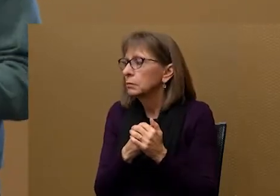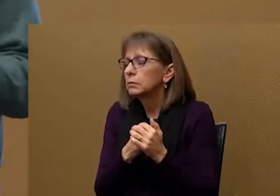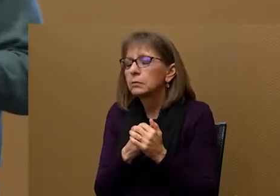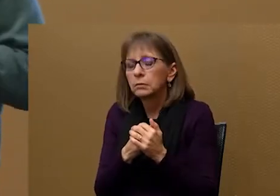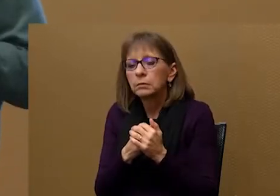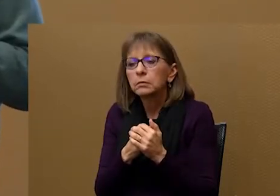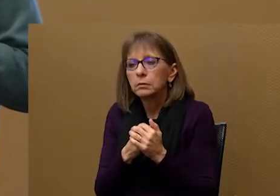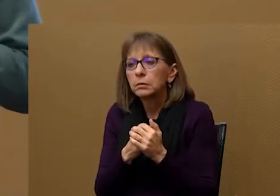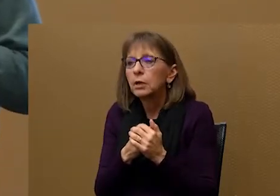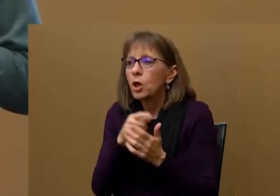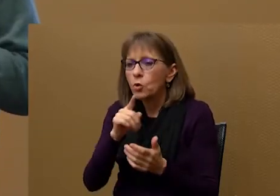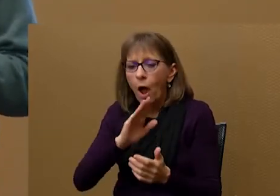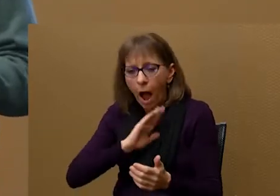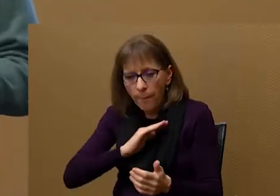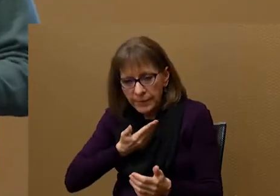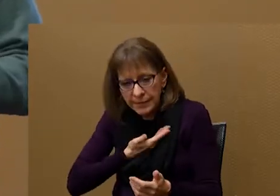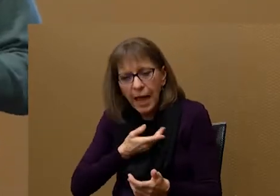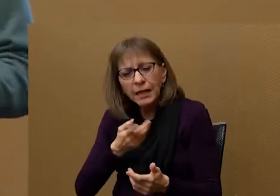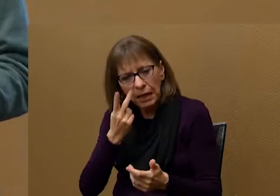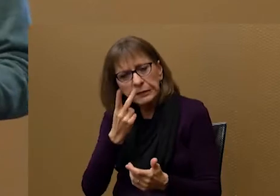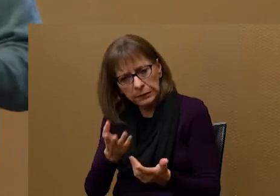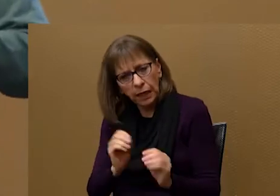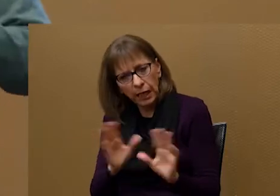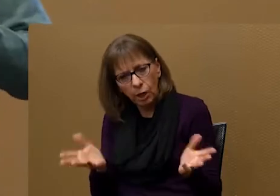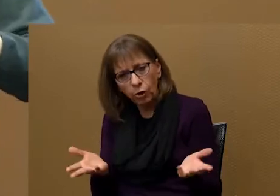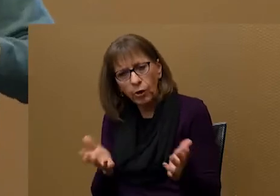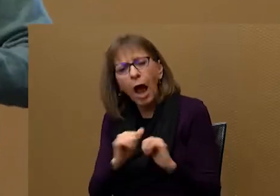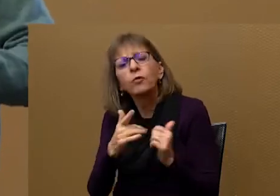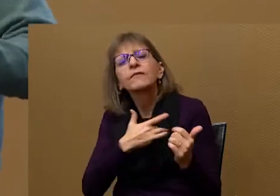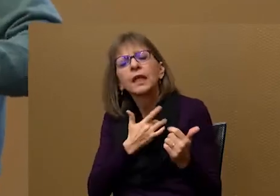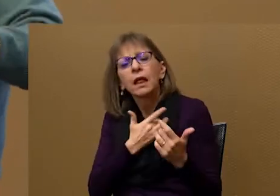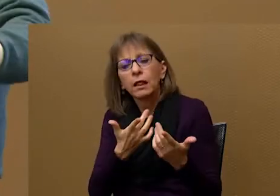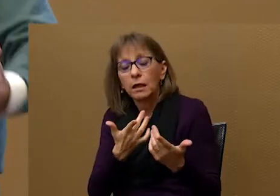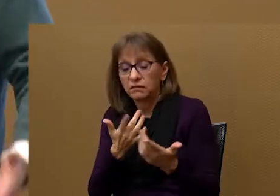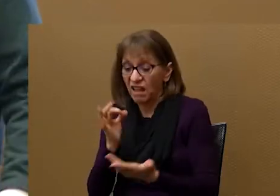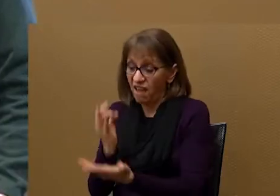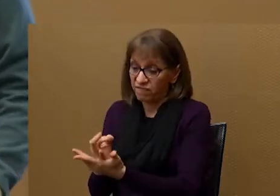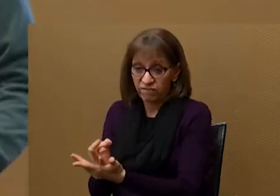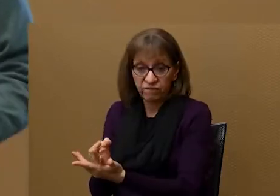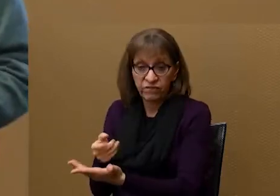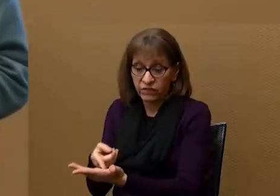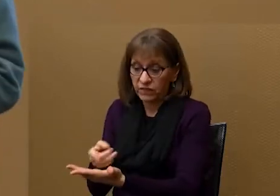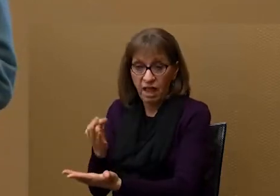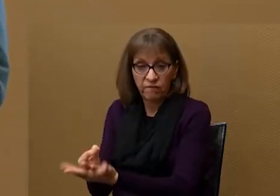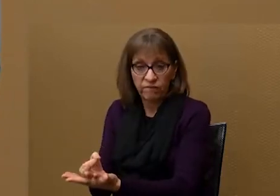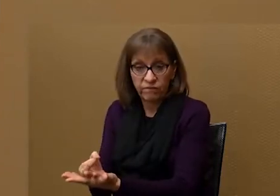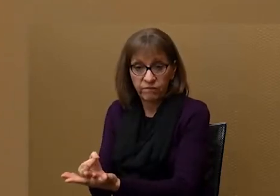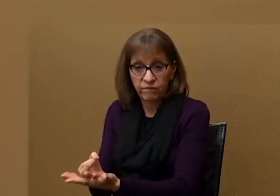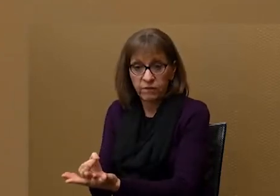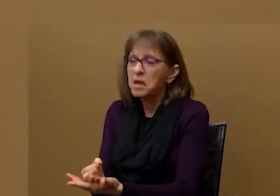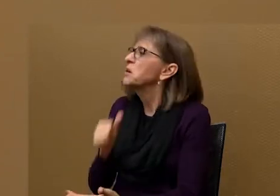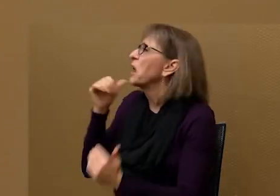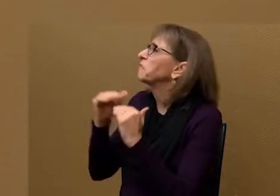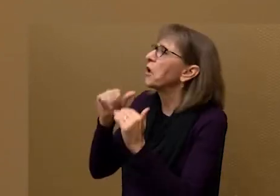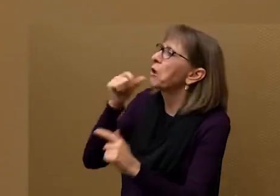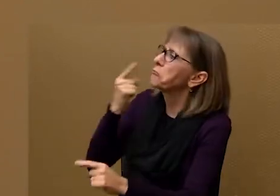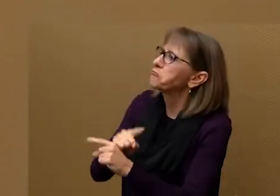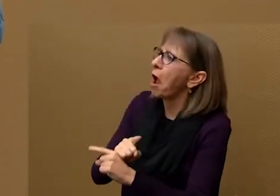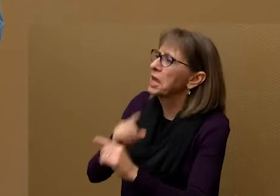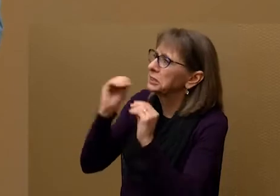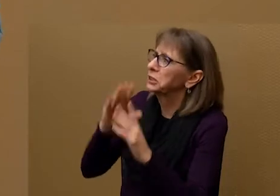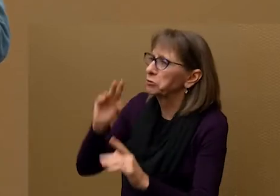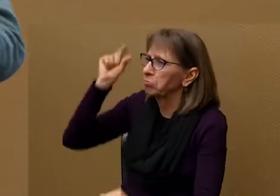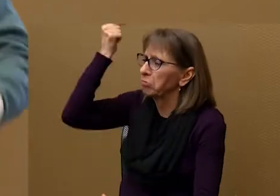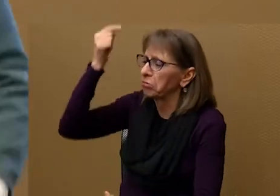And you get upset with me. How are you feeling, about what's going on? How are you feeling? You got an F